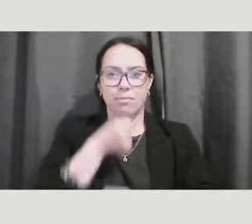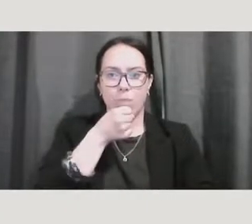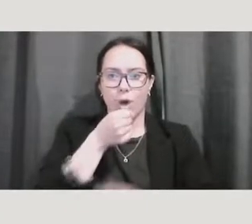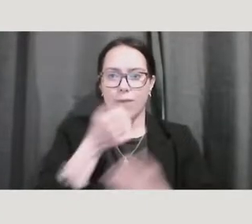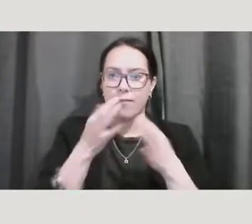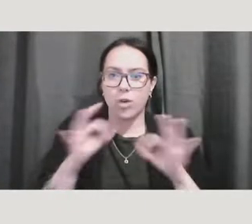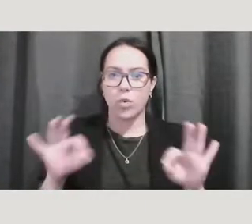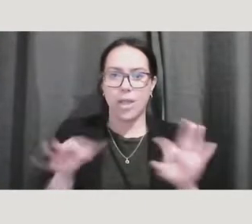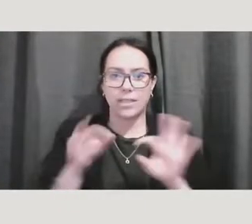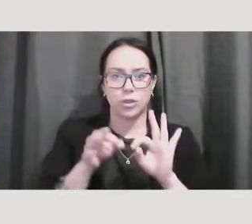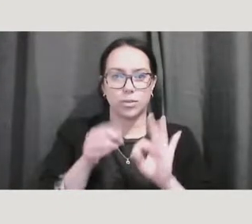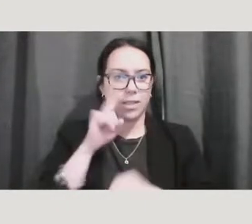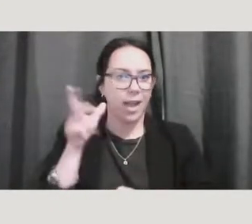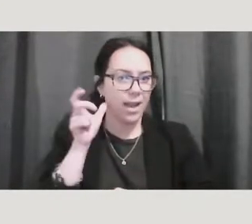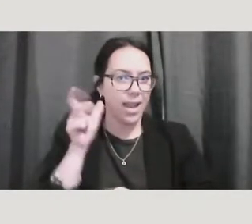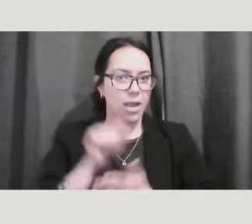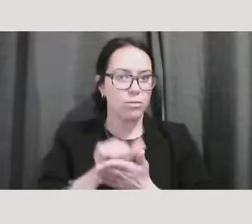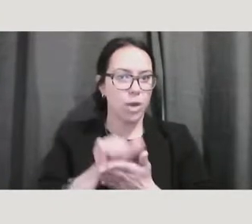um